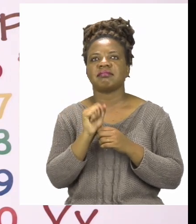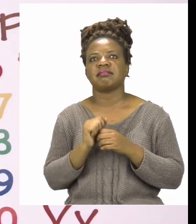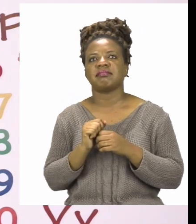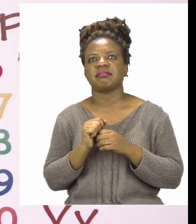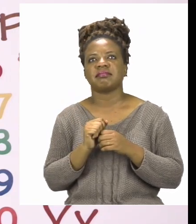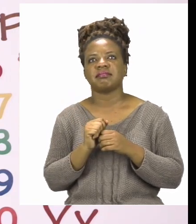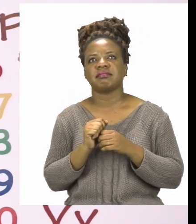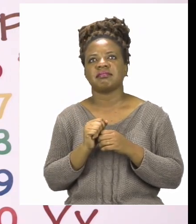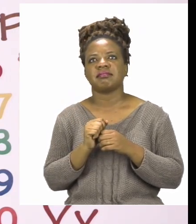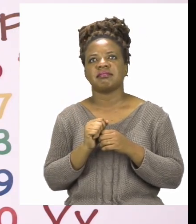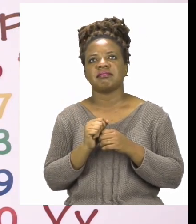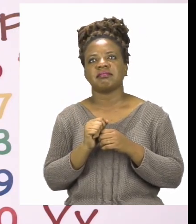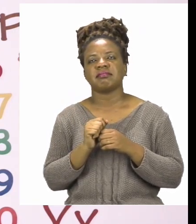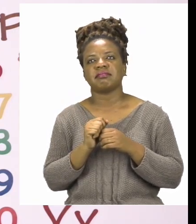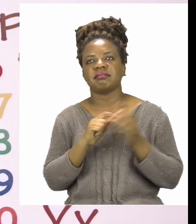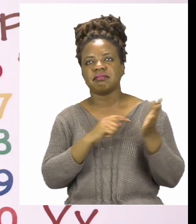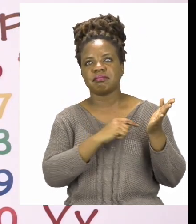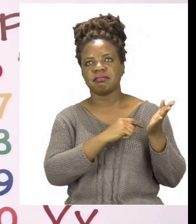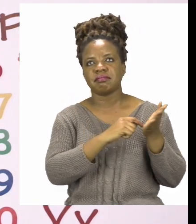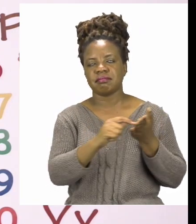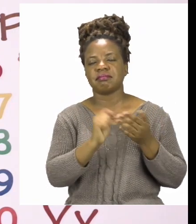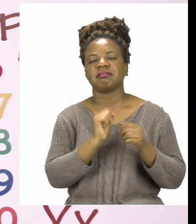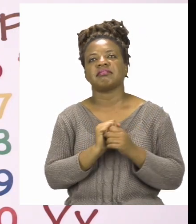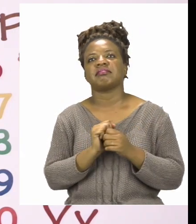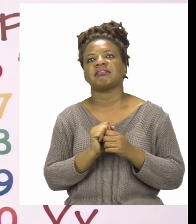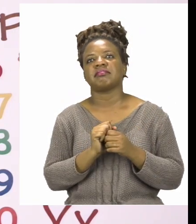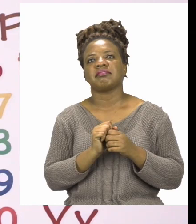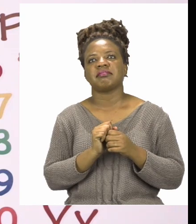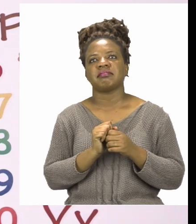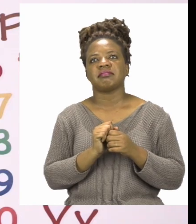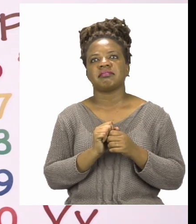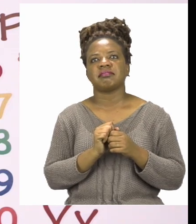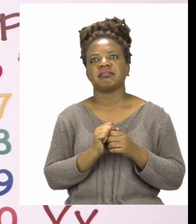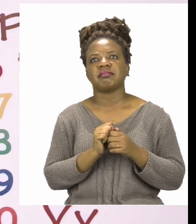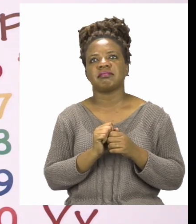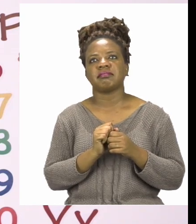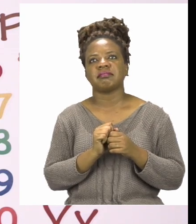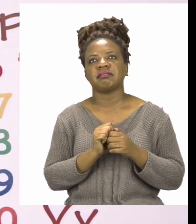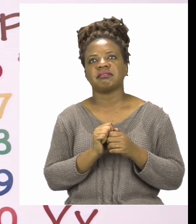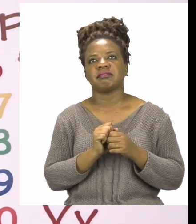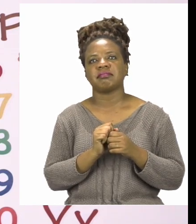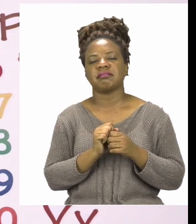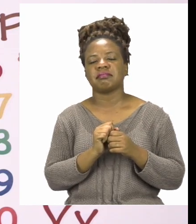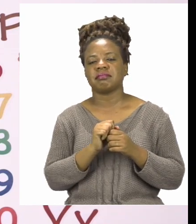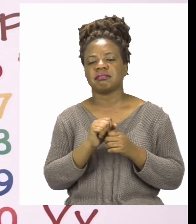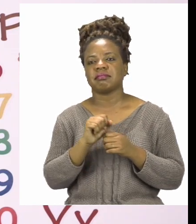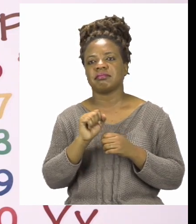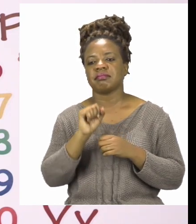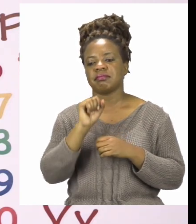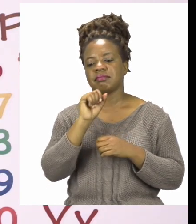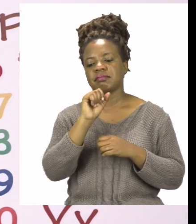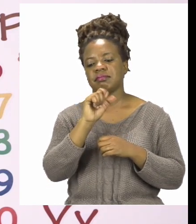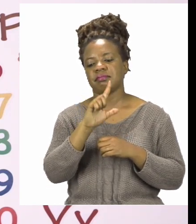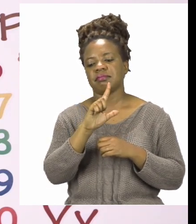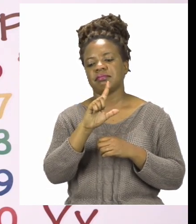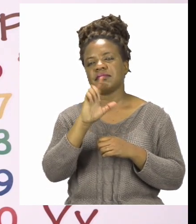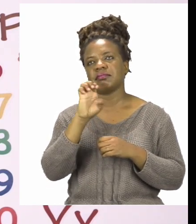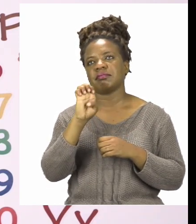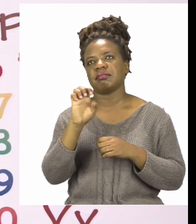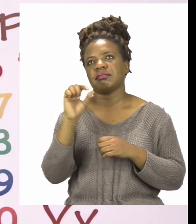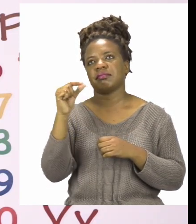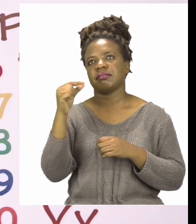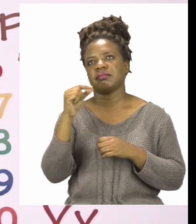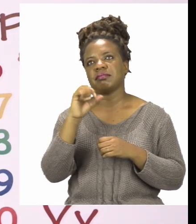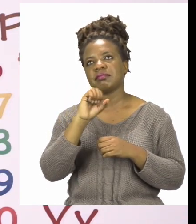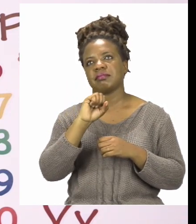And then we'll cross it out so we don't look for it again. Now we have the word legs. We're going to start